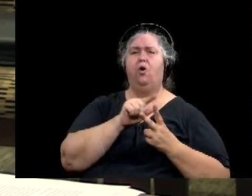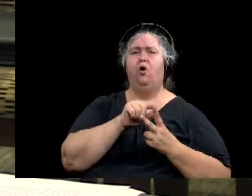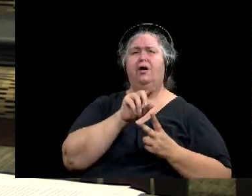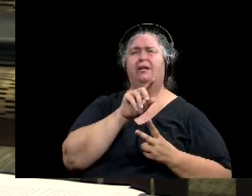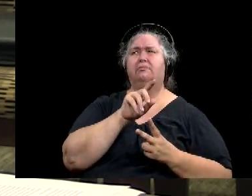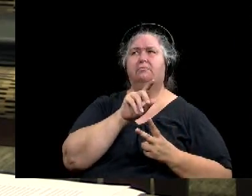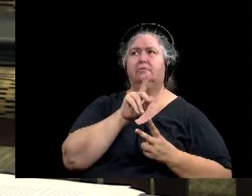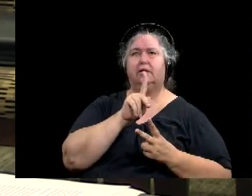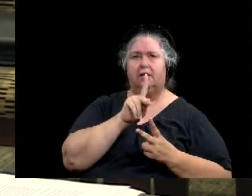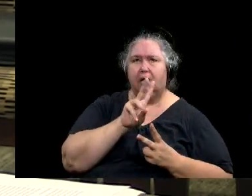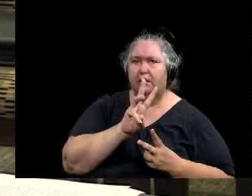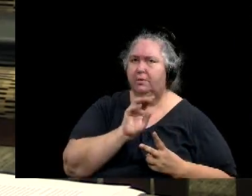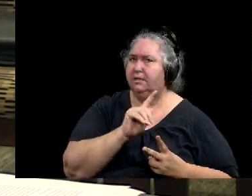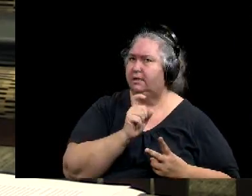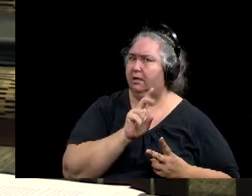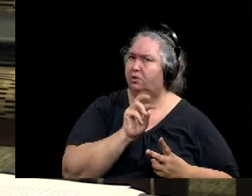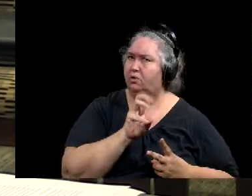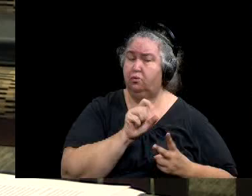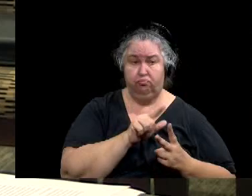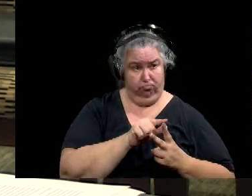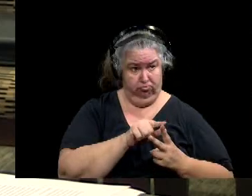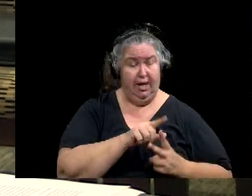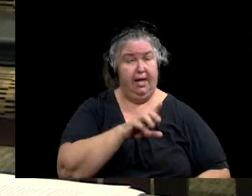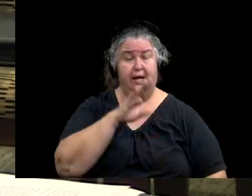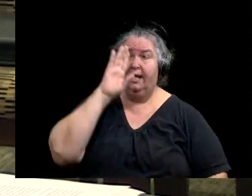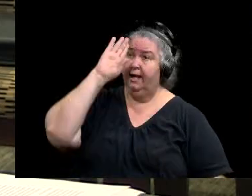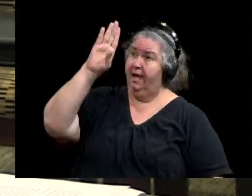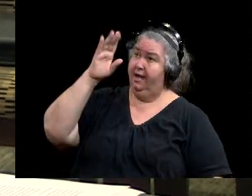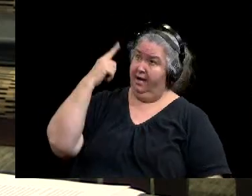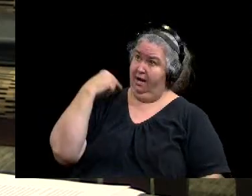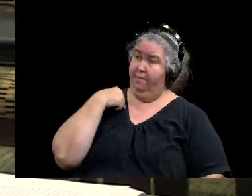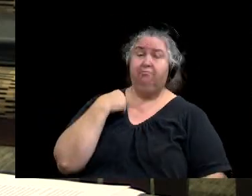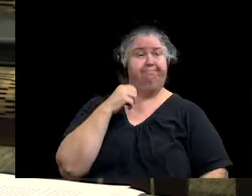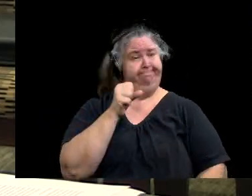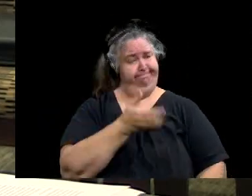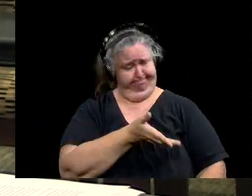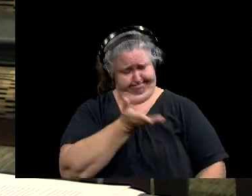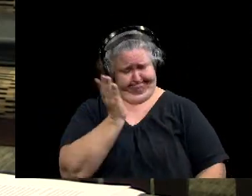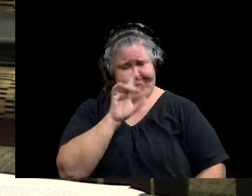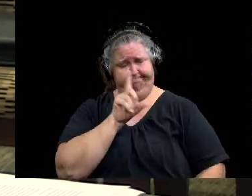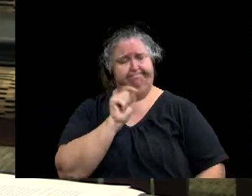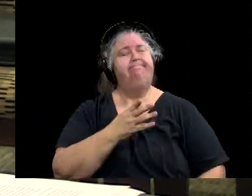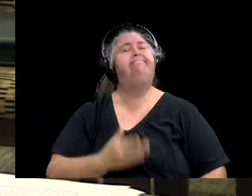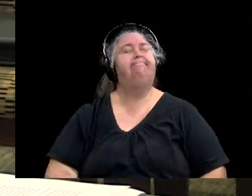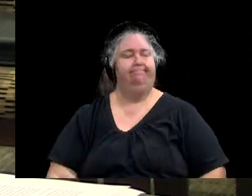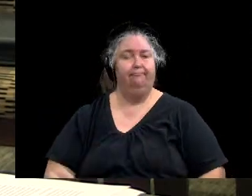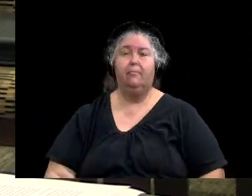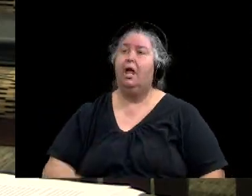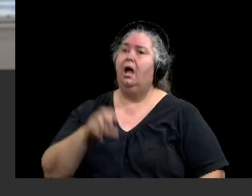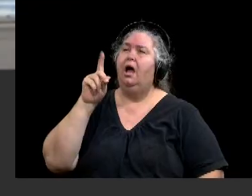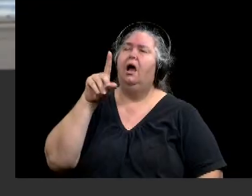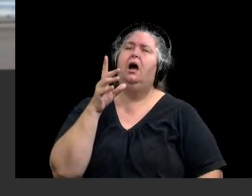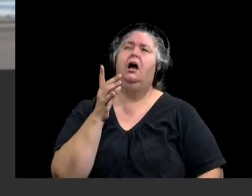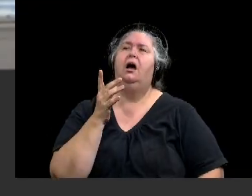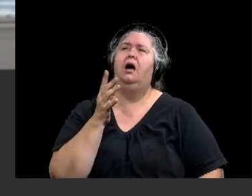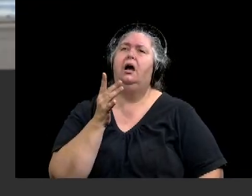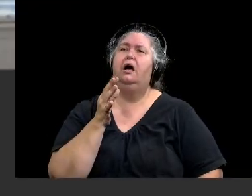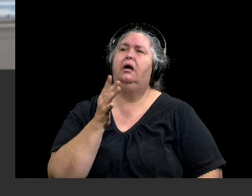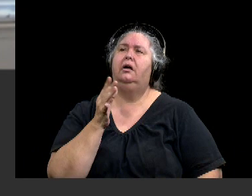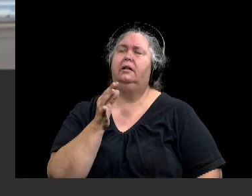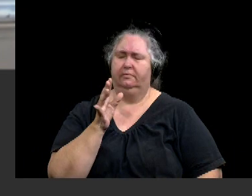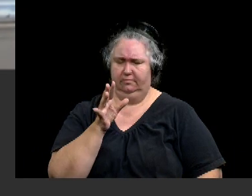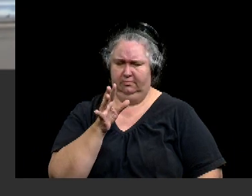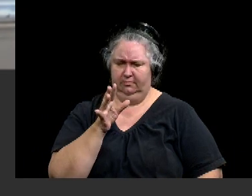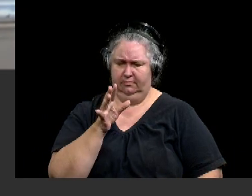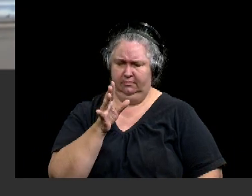question. Drake, are you on the line? Yeah, Larry, can you hear me okay? Sure do. Go right ahead with your question. Okay, yeah, I just wanted to iron